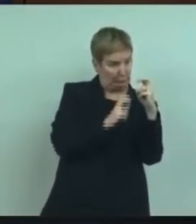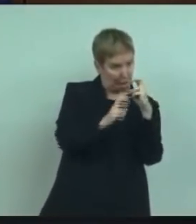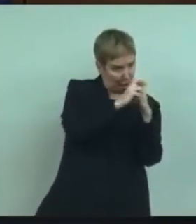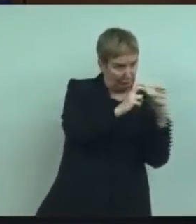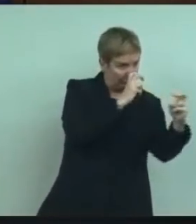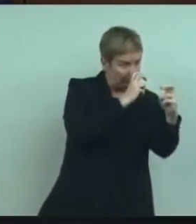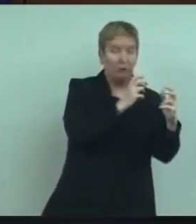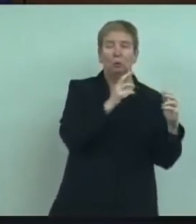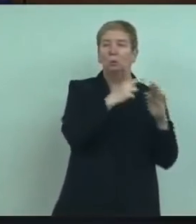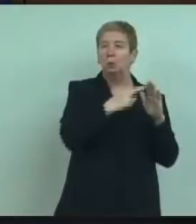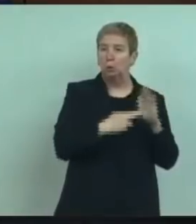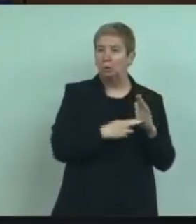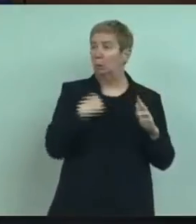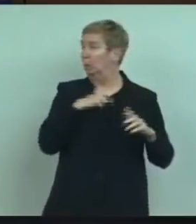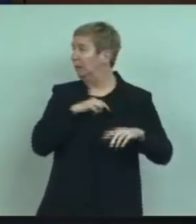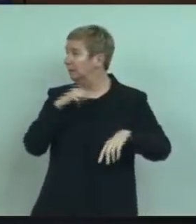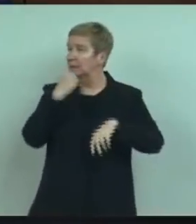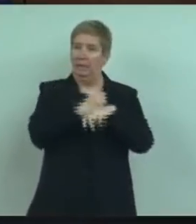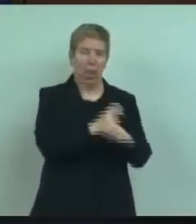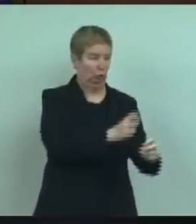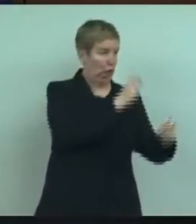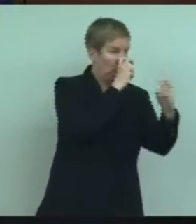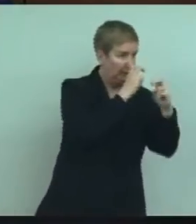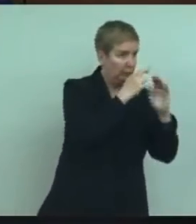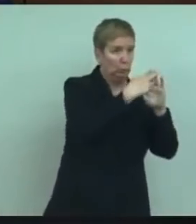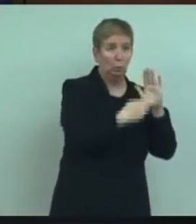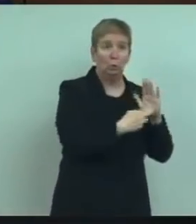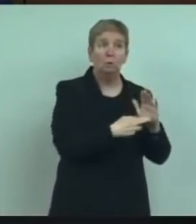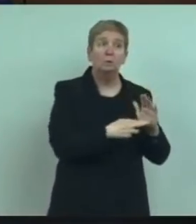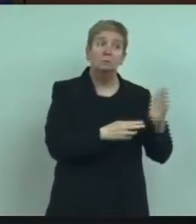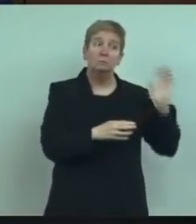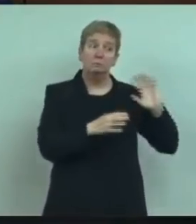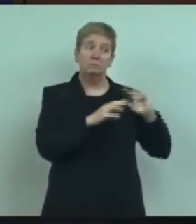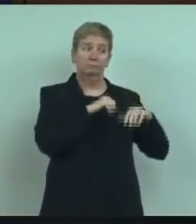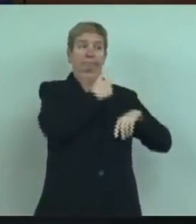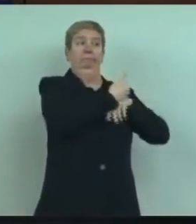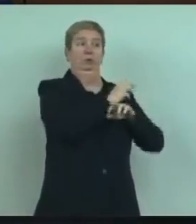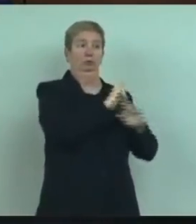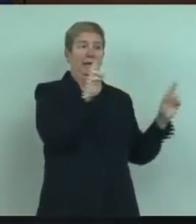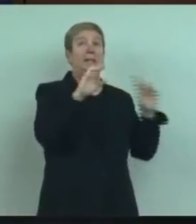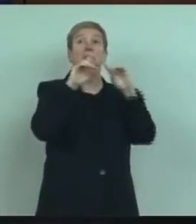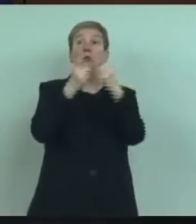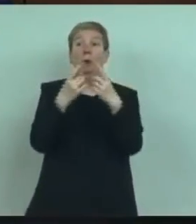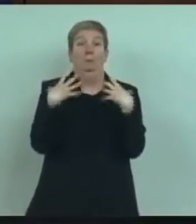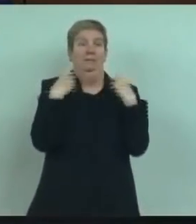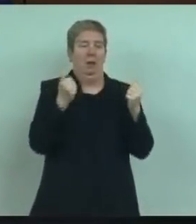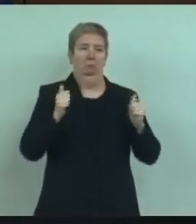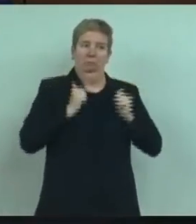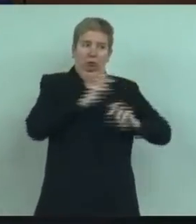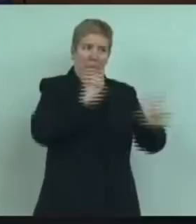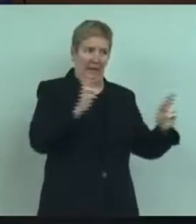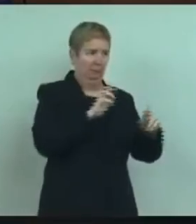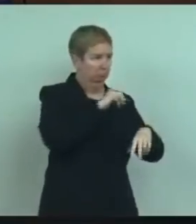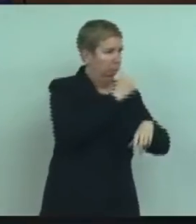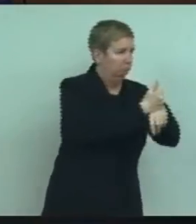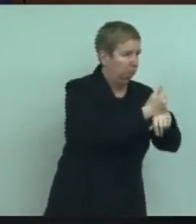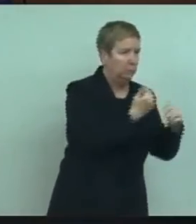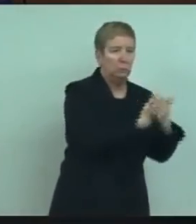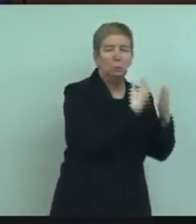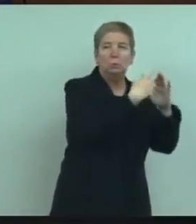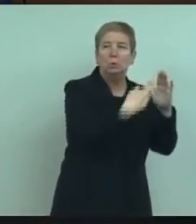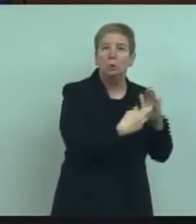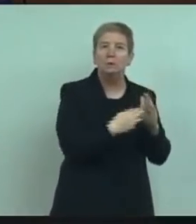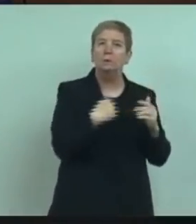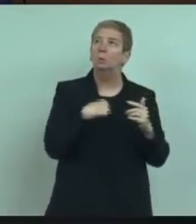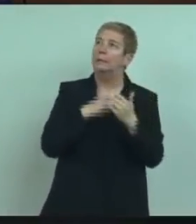also did that early in the state of New Mexico. I want to thank the Department of Health for being so incredibly aggressive. In fact, we're actually talking